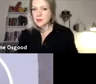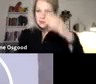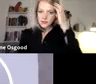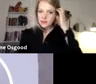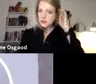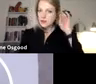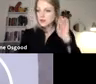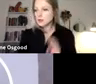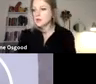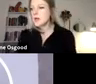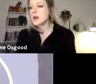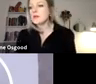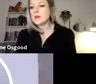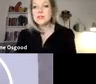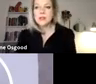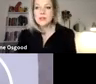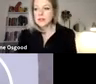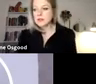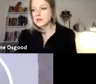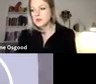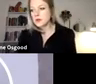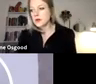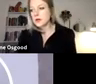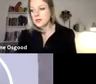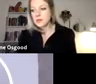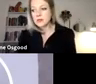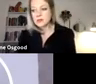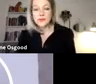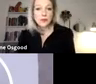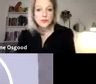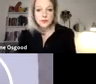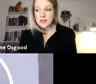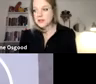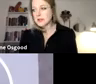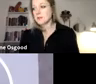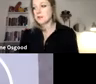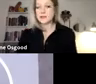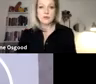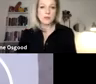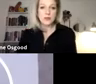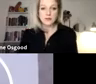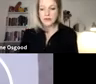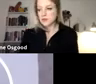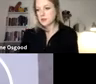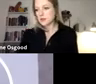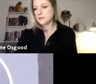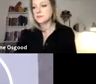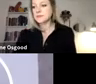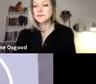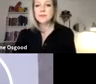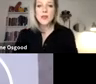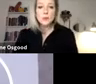really, which I've entitled Returning to Early Childhood Philosophies as a Means to Reconfigure